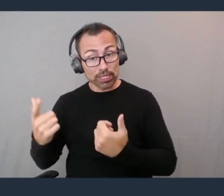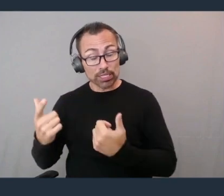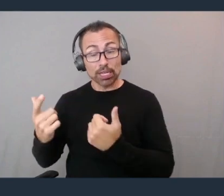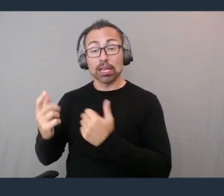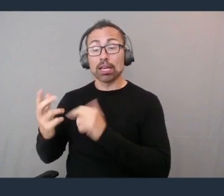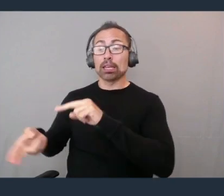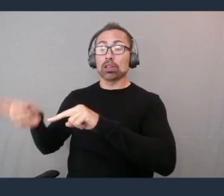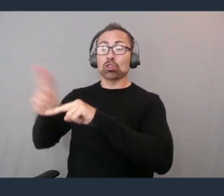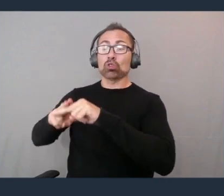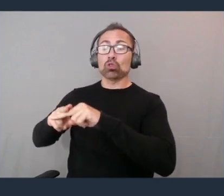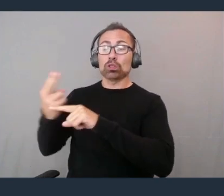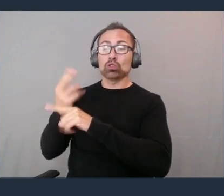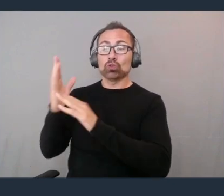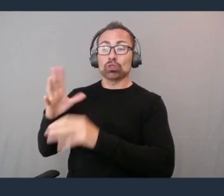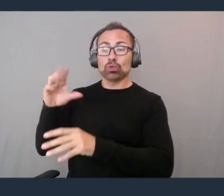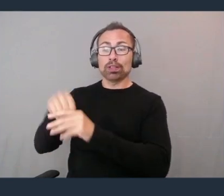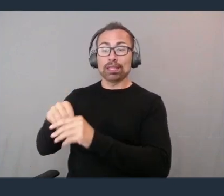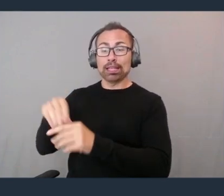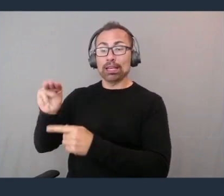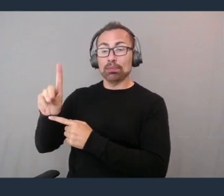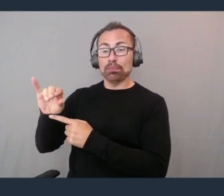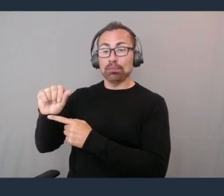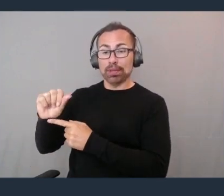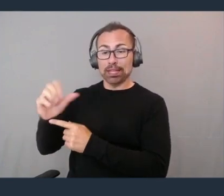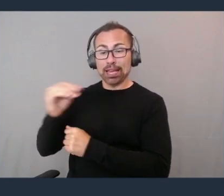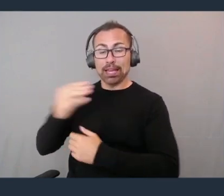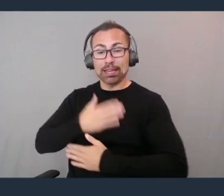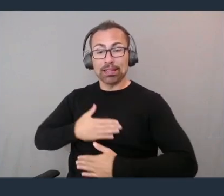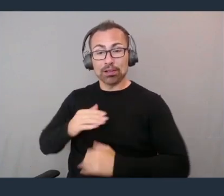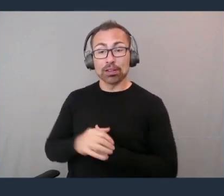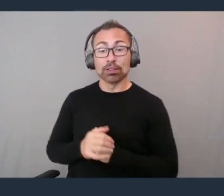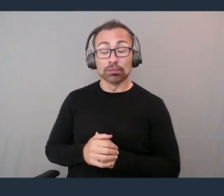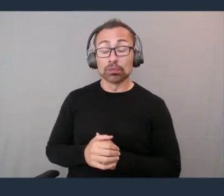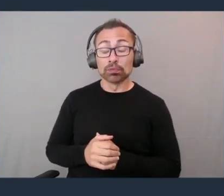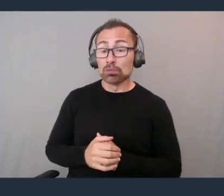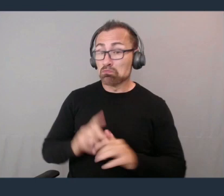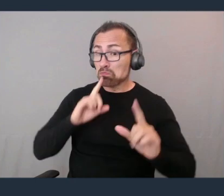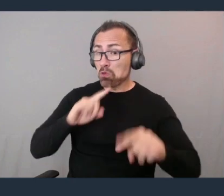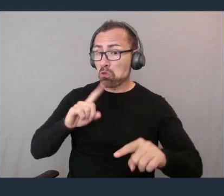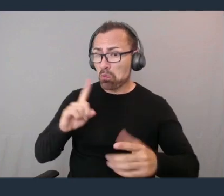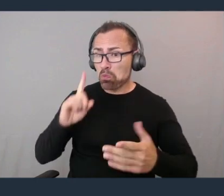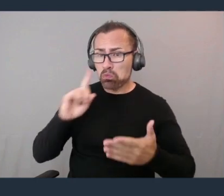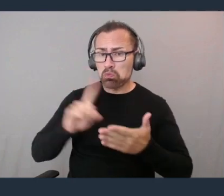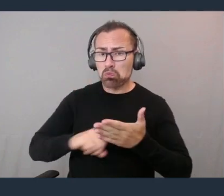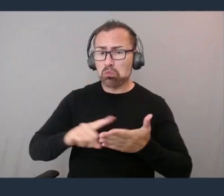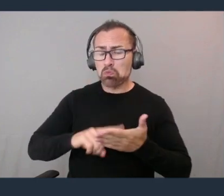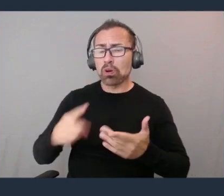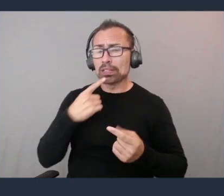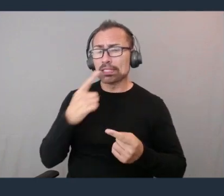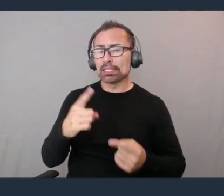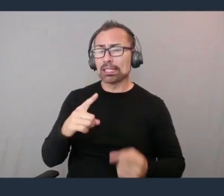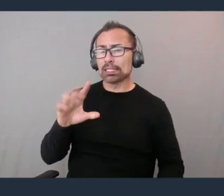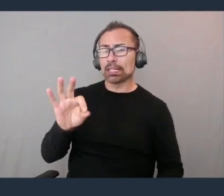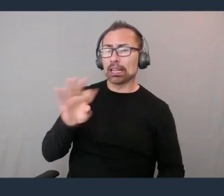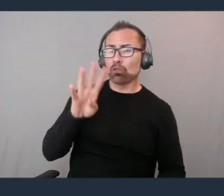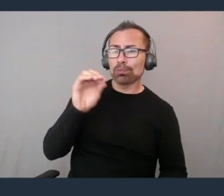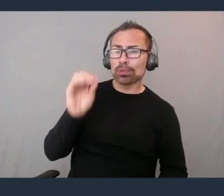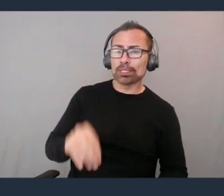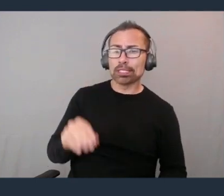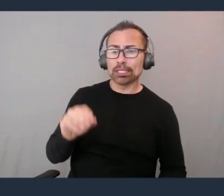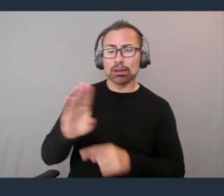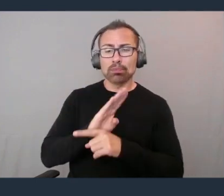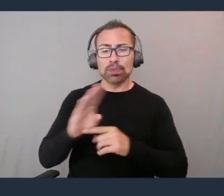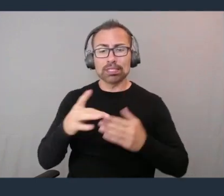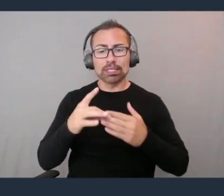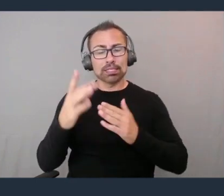entertainment. In fact, a Deloitte report suggests that over 94% of the business leaders think that artificial intelligence is